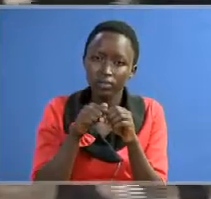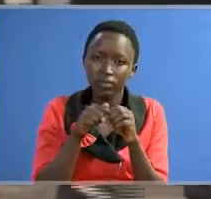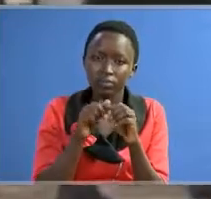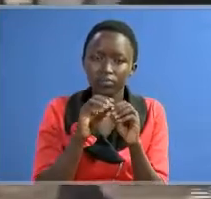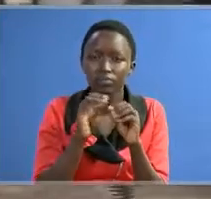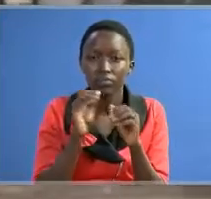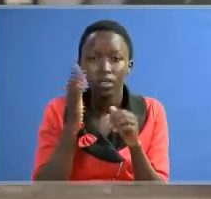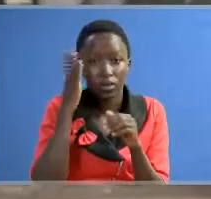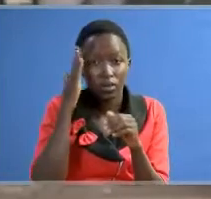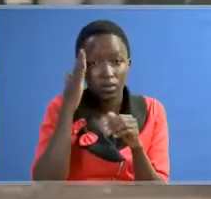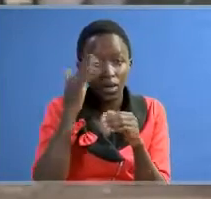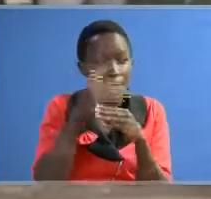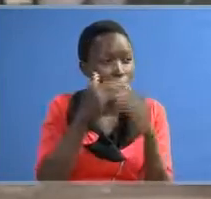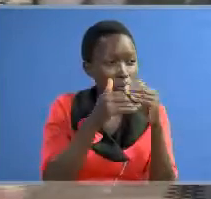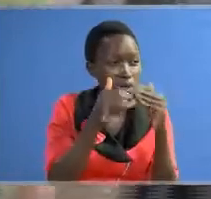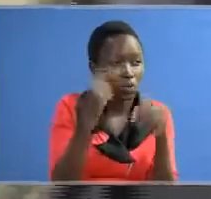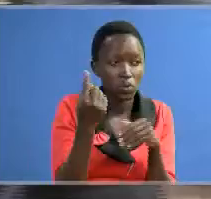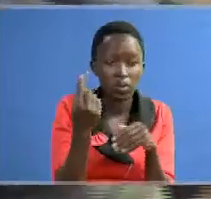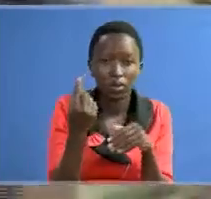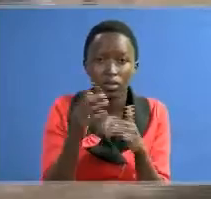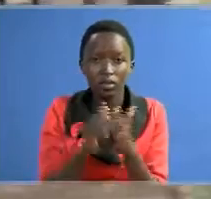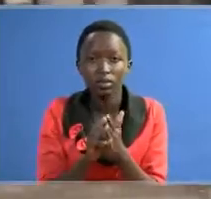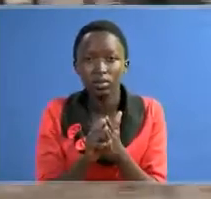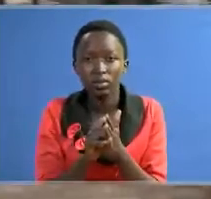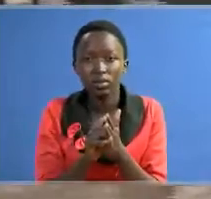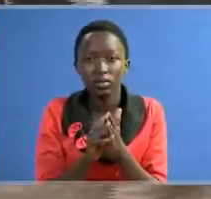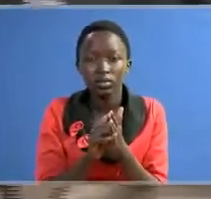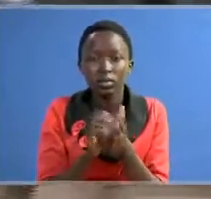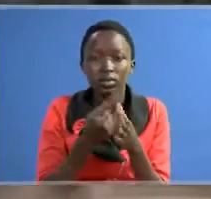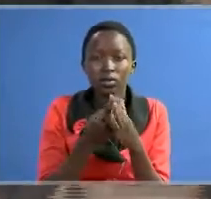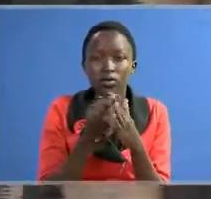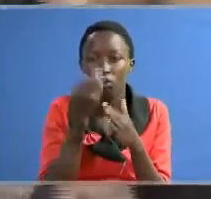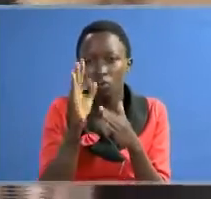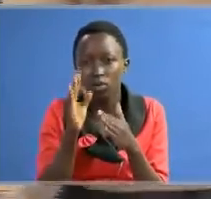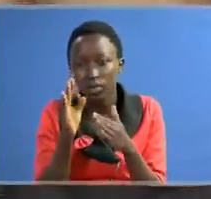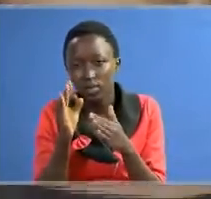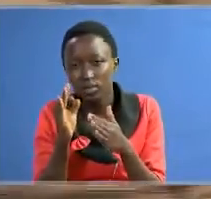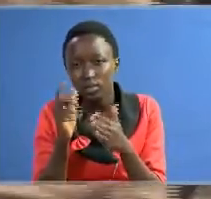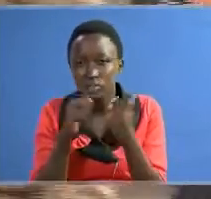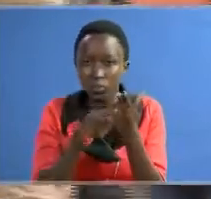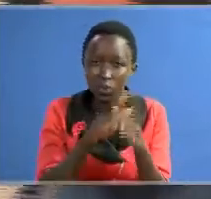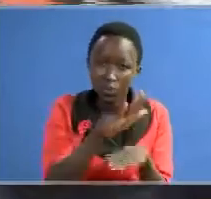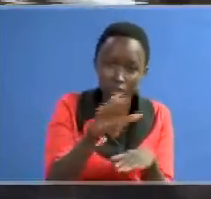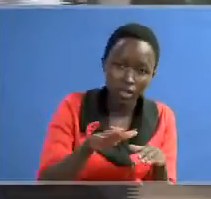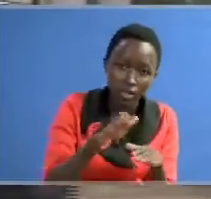No, I've not. No, it's just a building. Ni ka landmark kwangu.